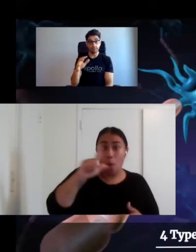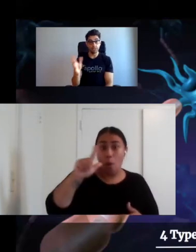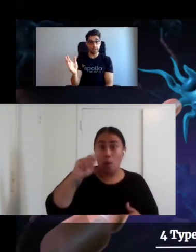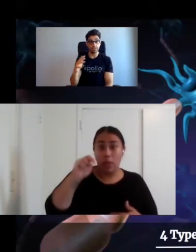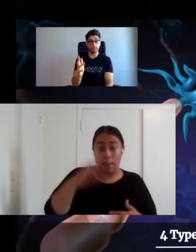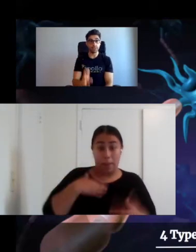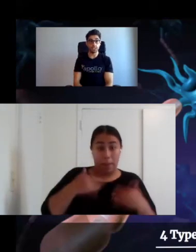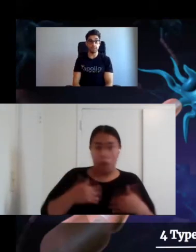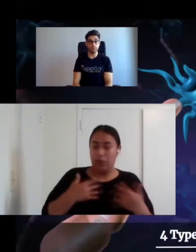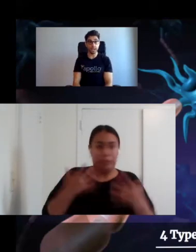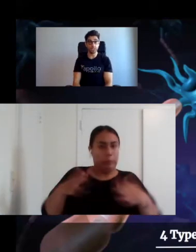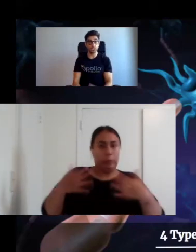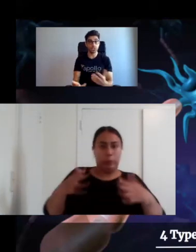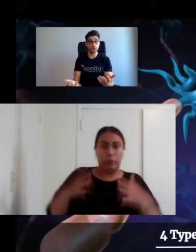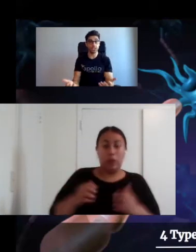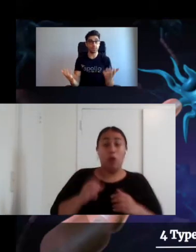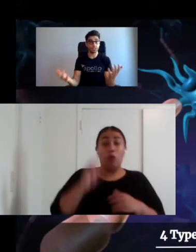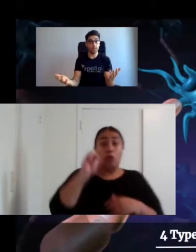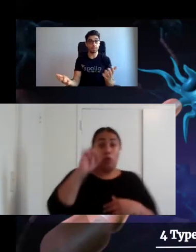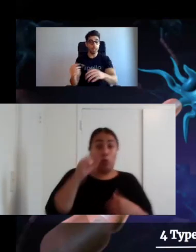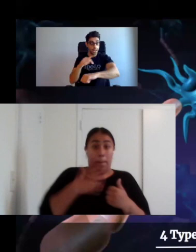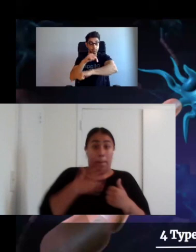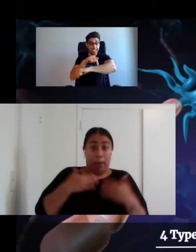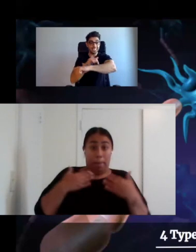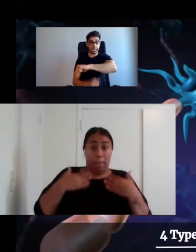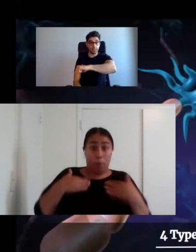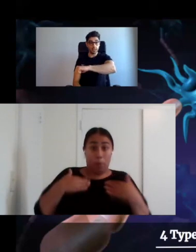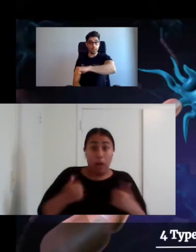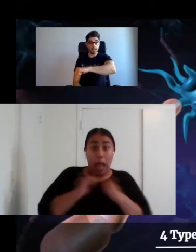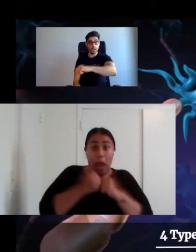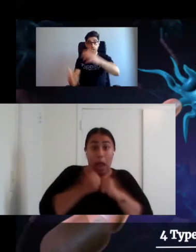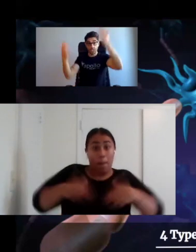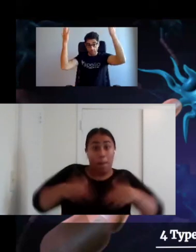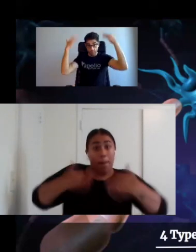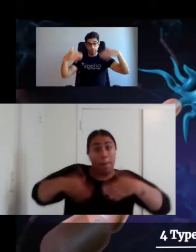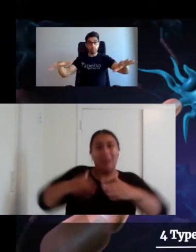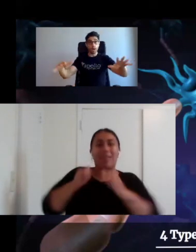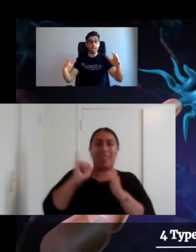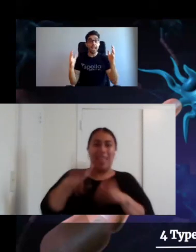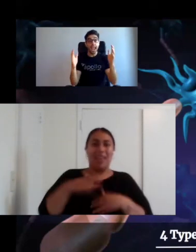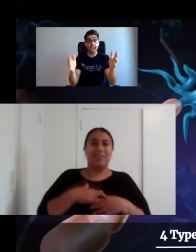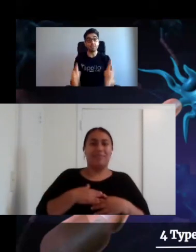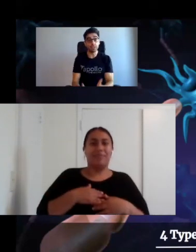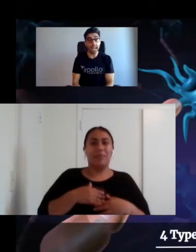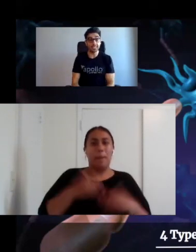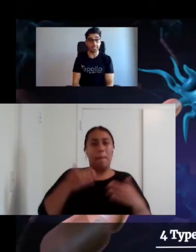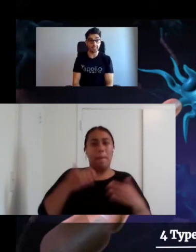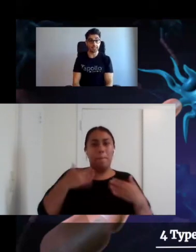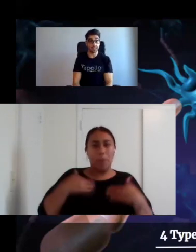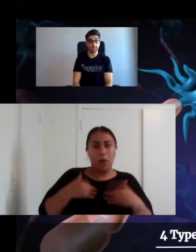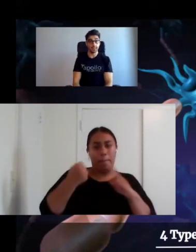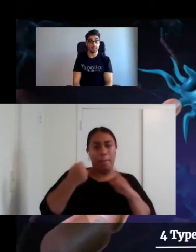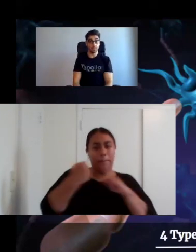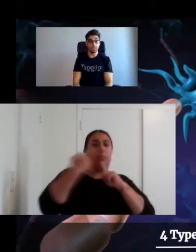have different types of hypersensitivity reactions to certain things. For example, a bee sting can cause full body